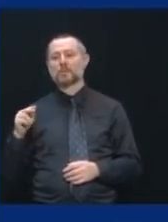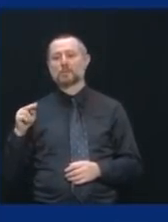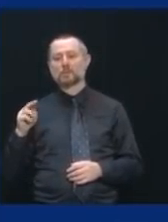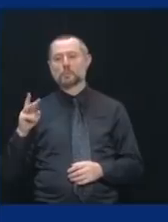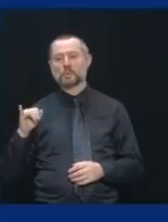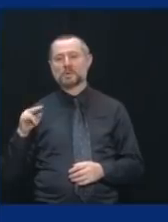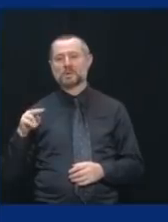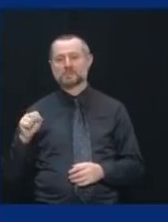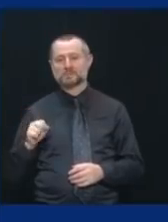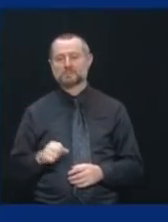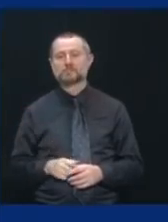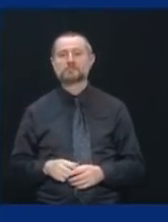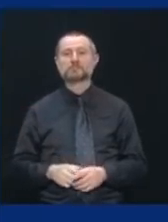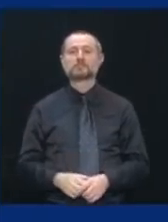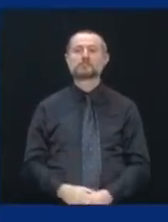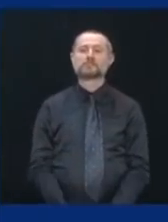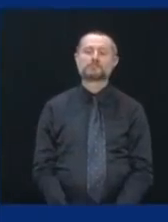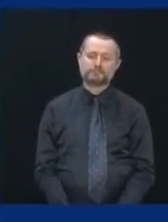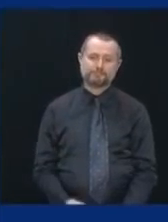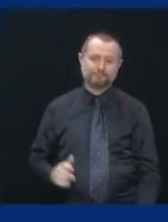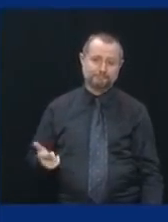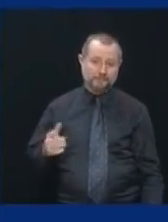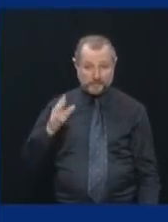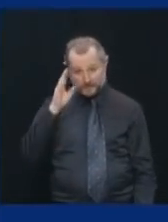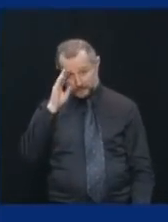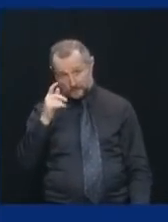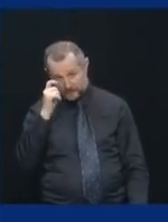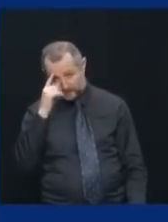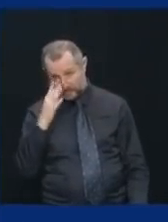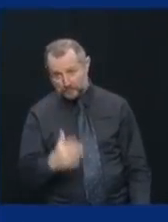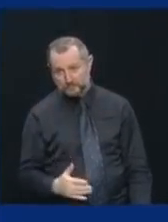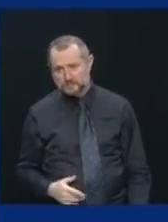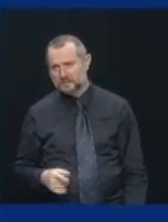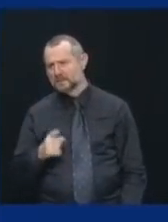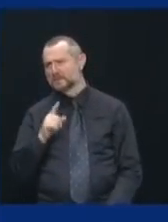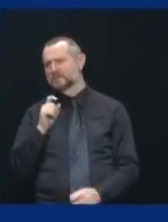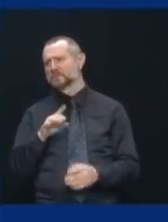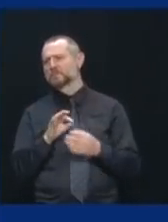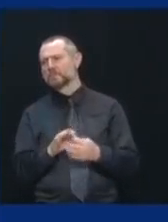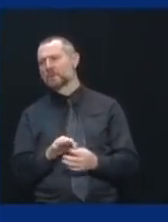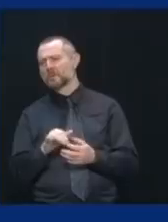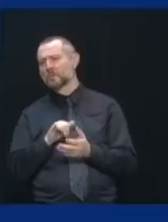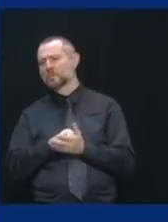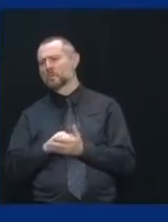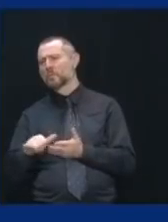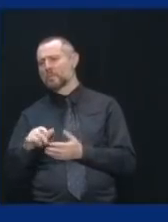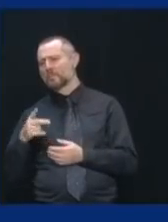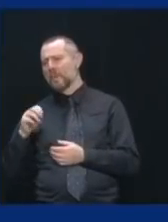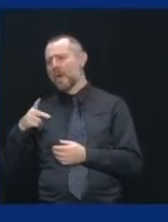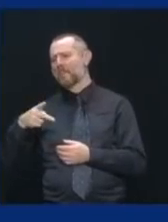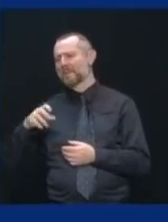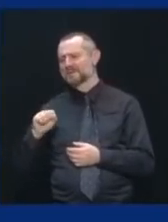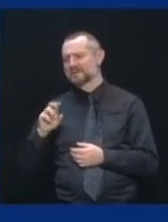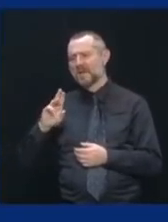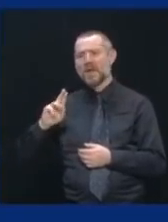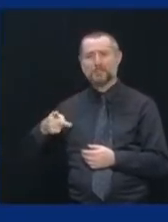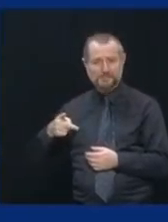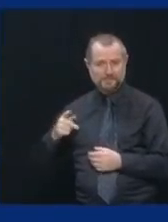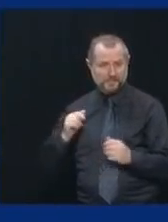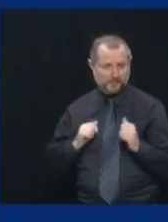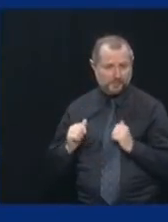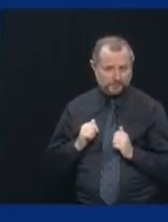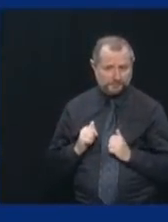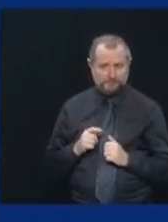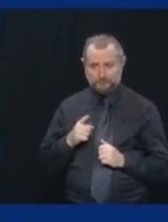your microphone. Hi, Governor. Question about New York pops up and the performances and performers. Will these be